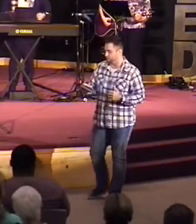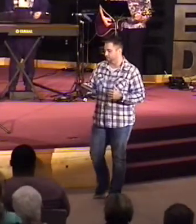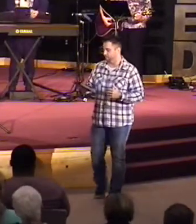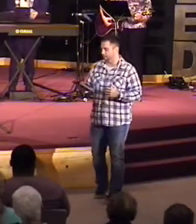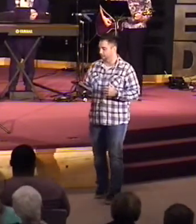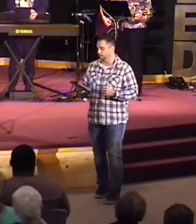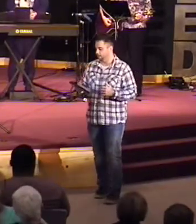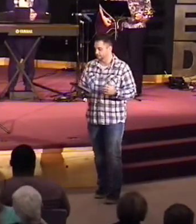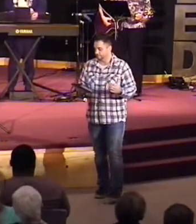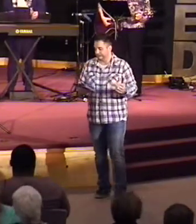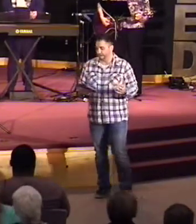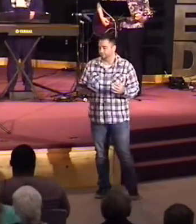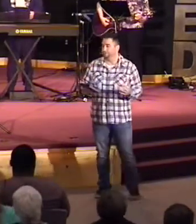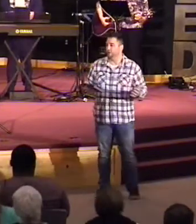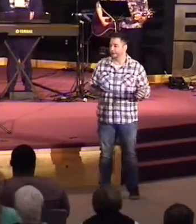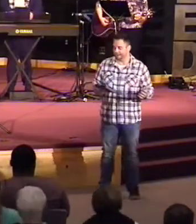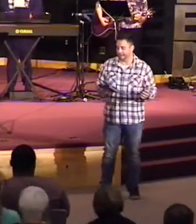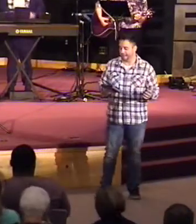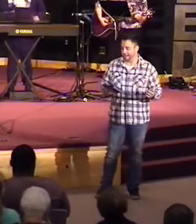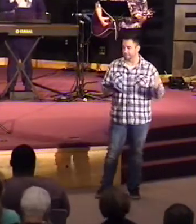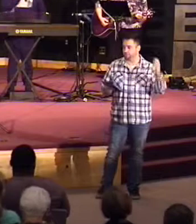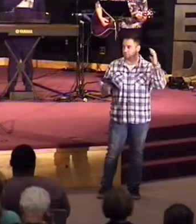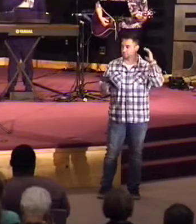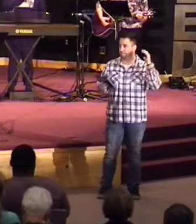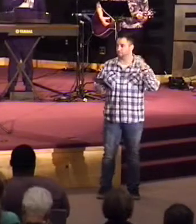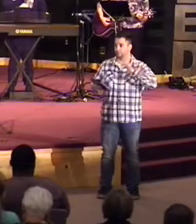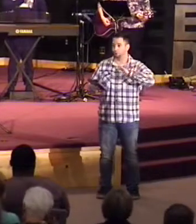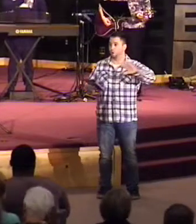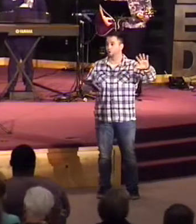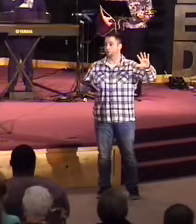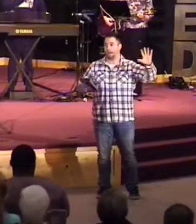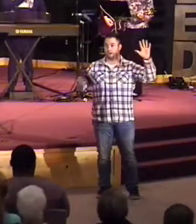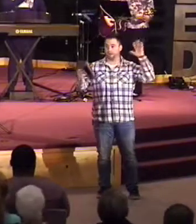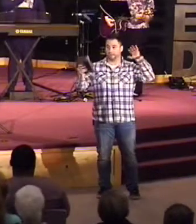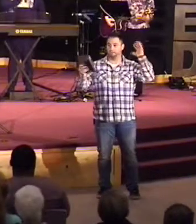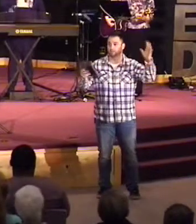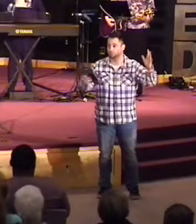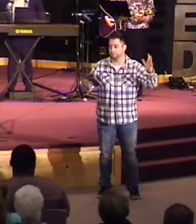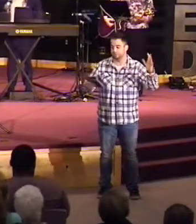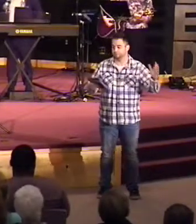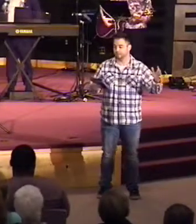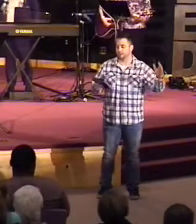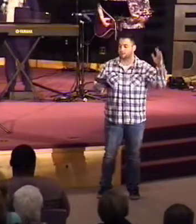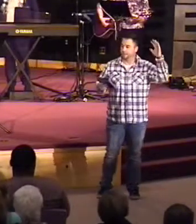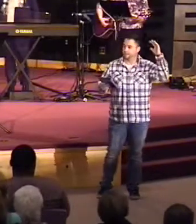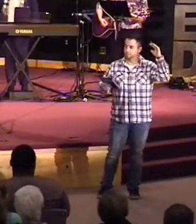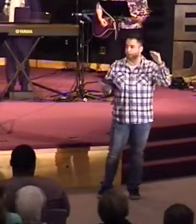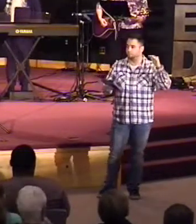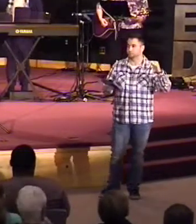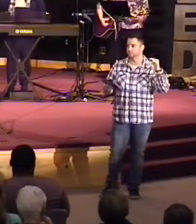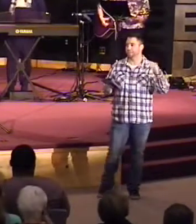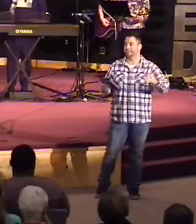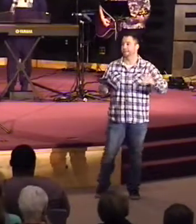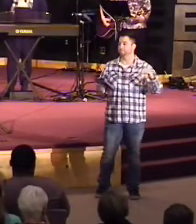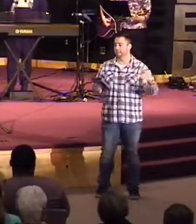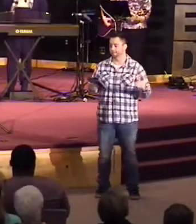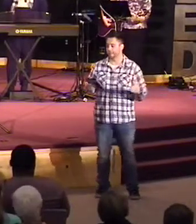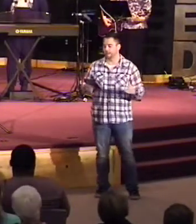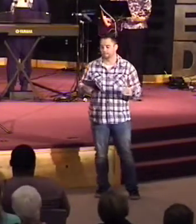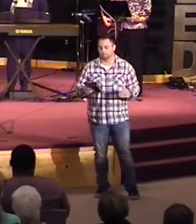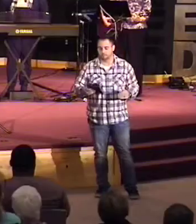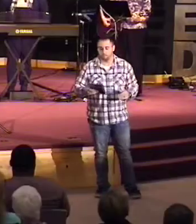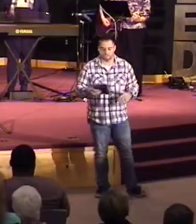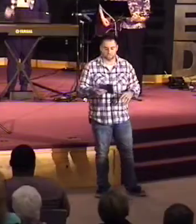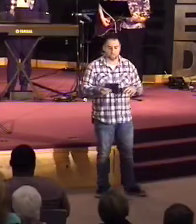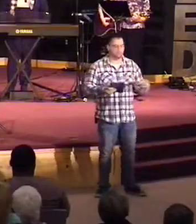and I don't know how I ended up the way that I was. She says, but I don't even know how I got there. I just remembering a wall go out, and I flew, and I fell, and the rubble just kept coming